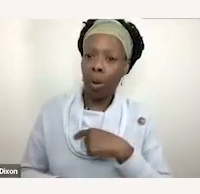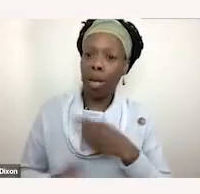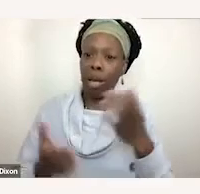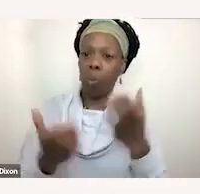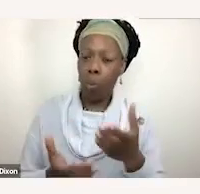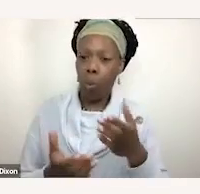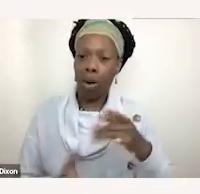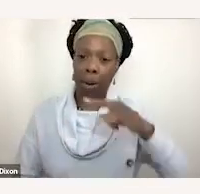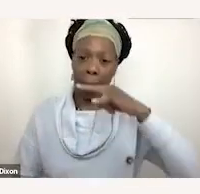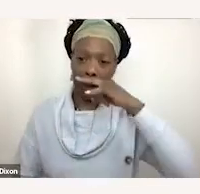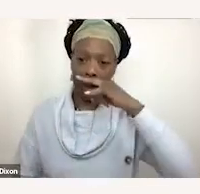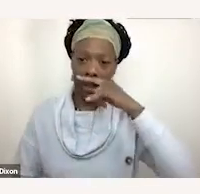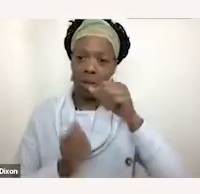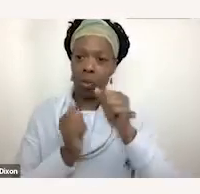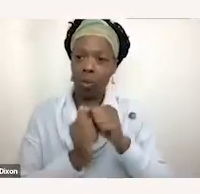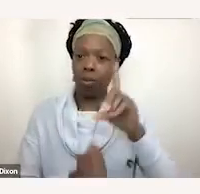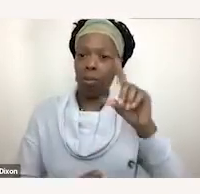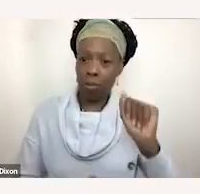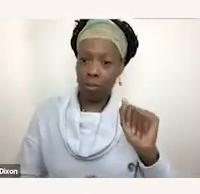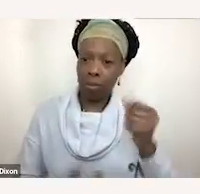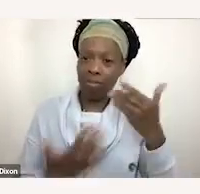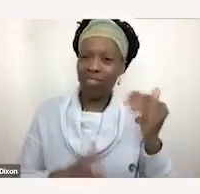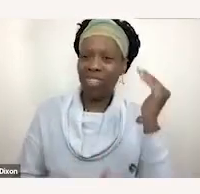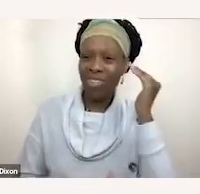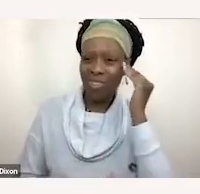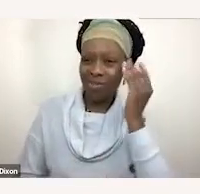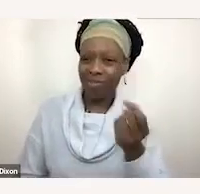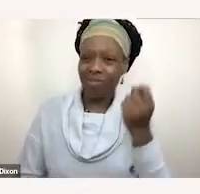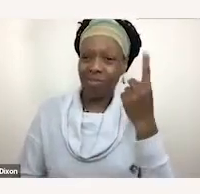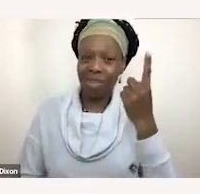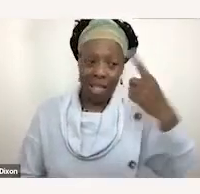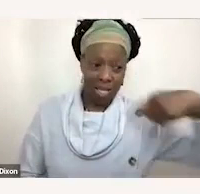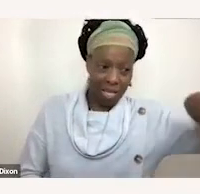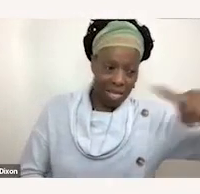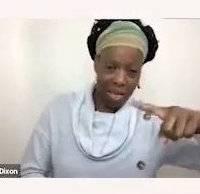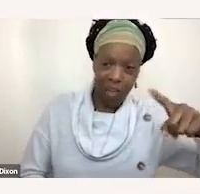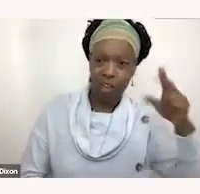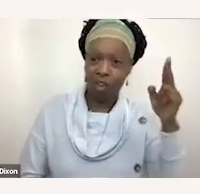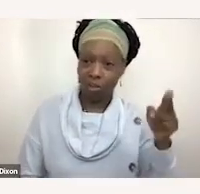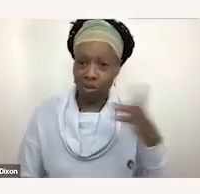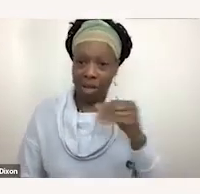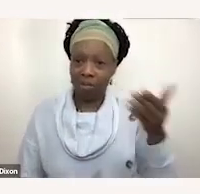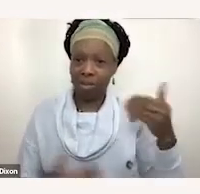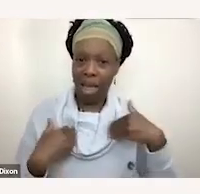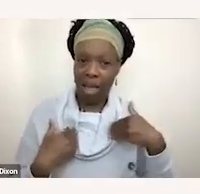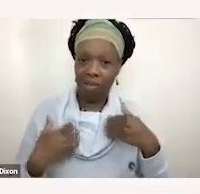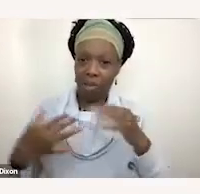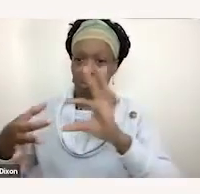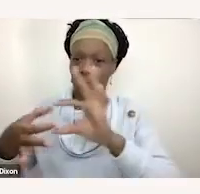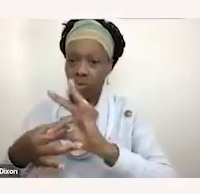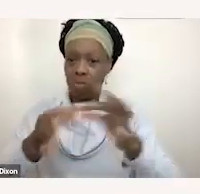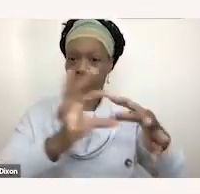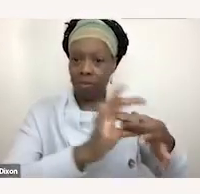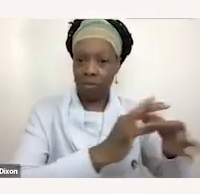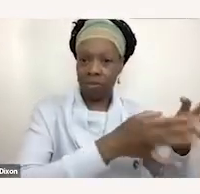to understand their history, and we want them to have those connections. And what's cool about the